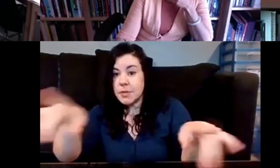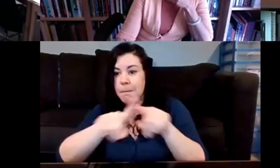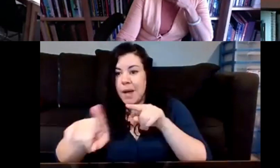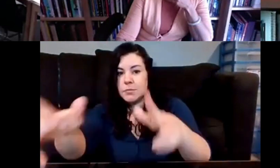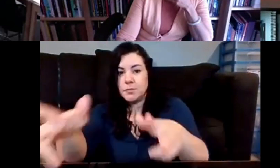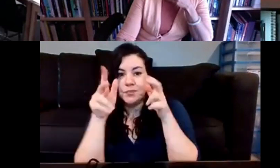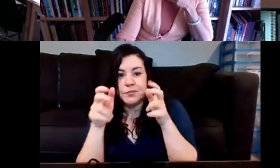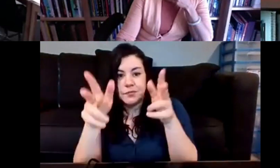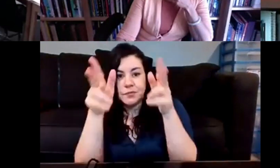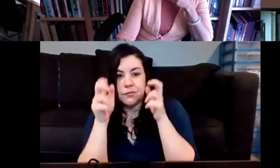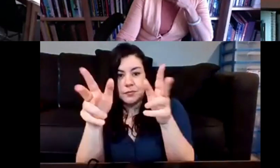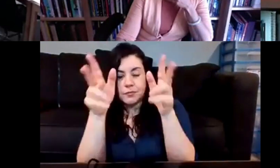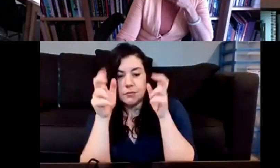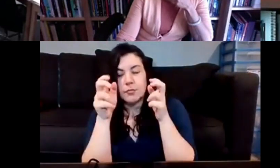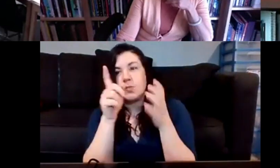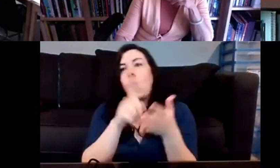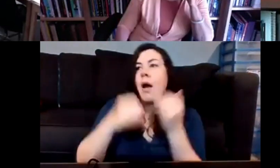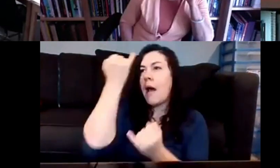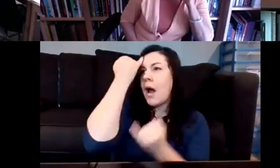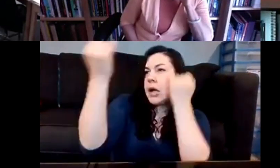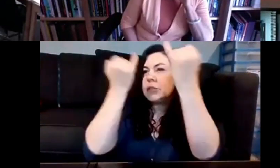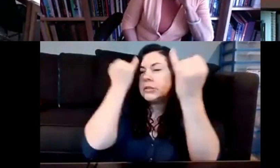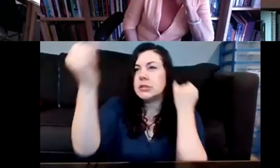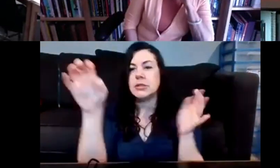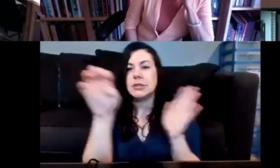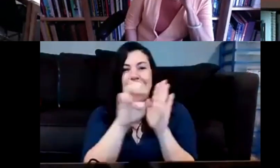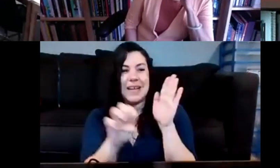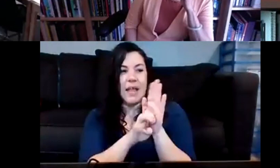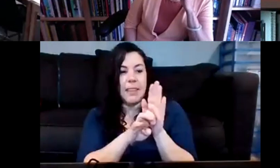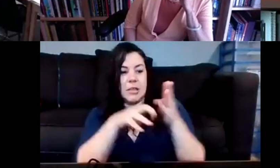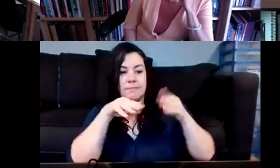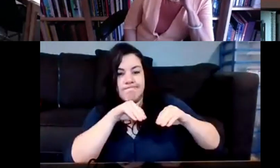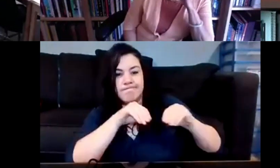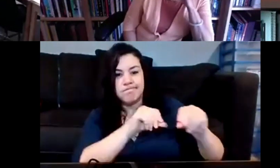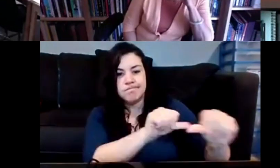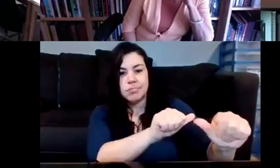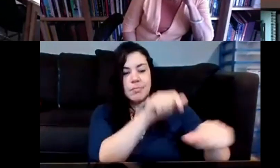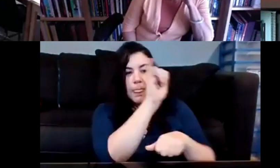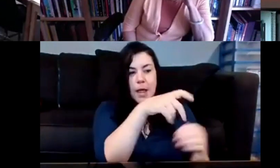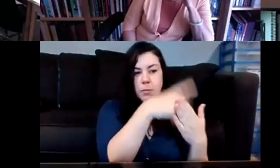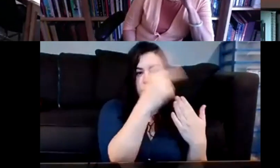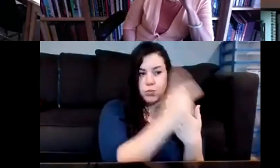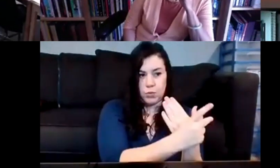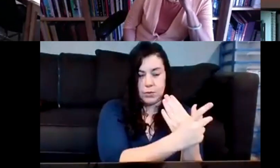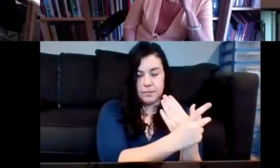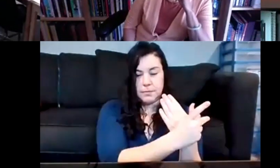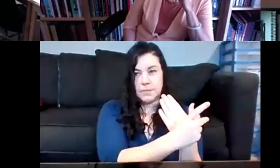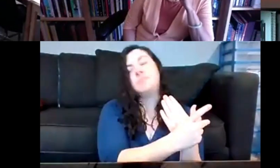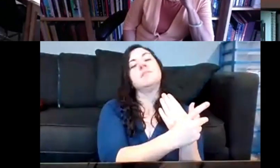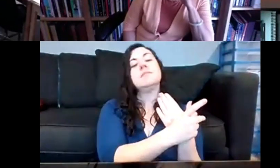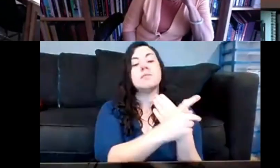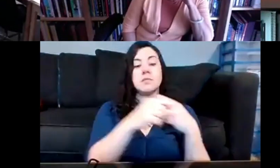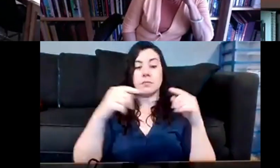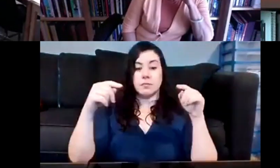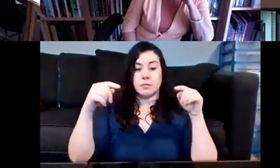what ideas, what ethics are going into this programming. And she says, we are forced to live in a very